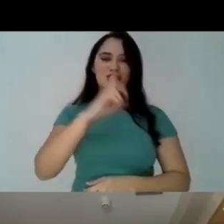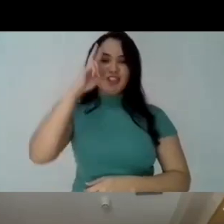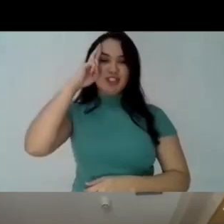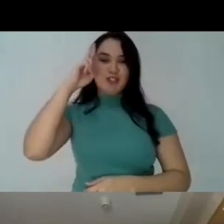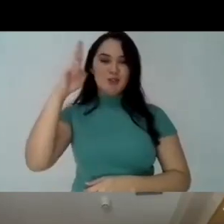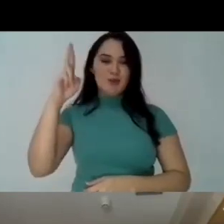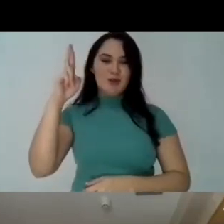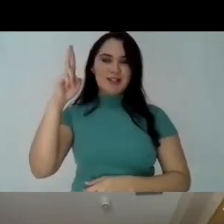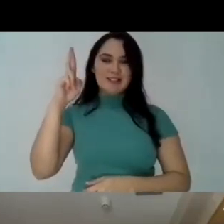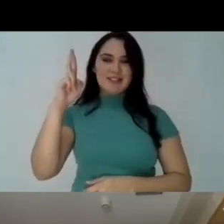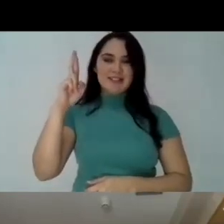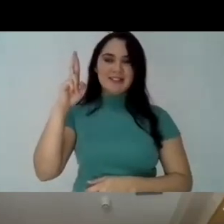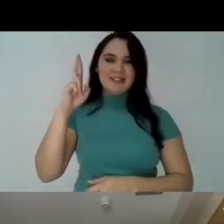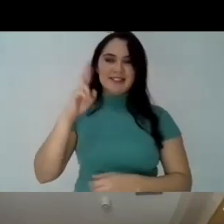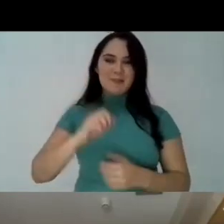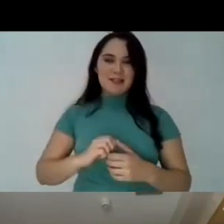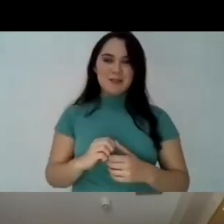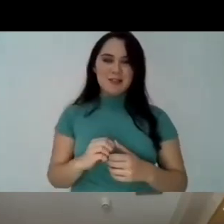in